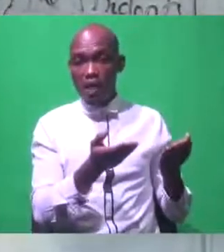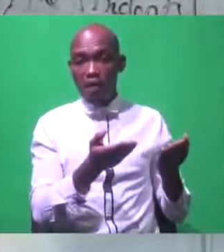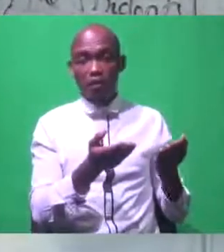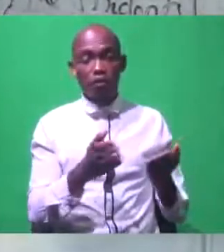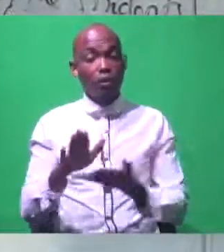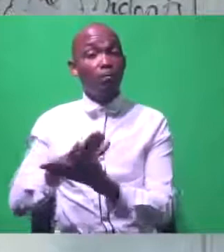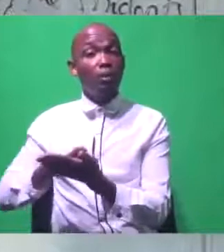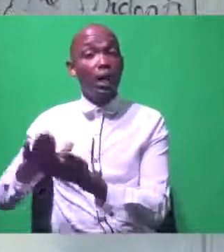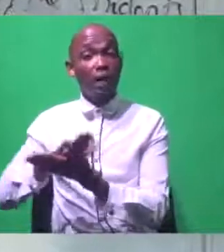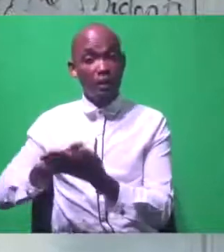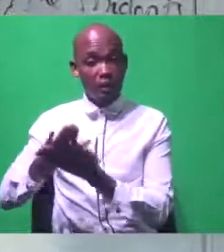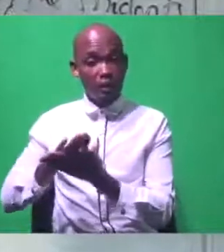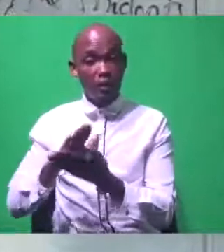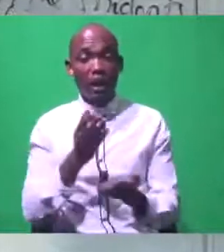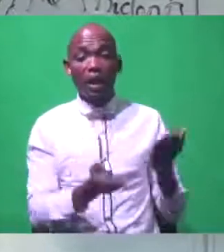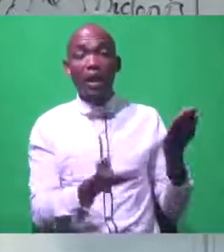base level.